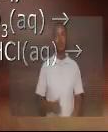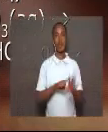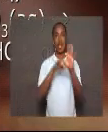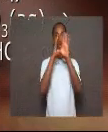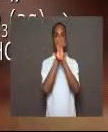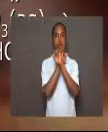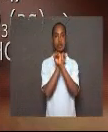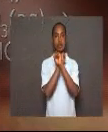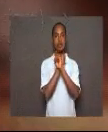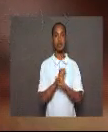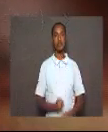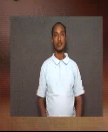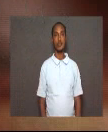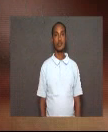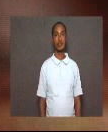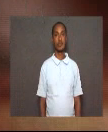Time's up.